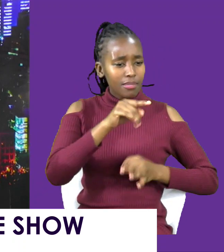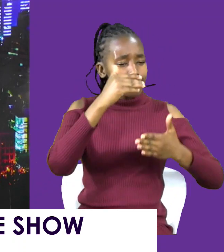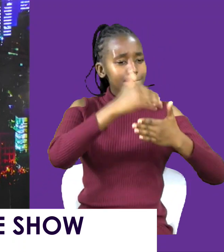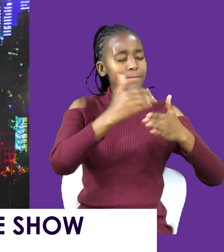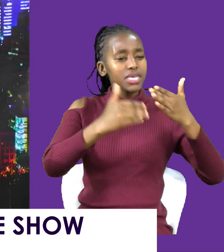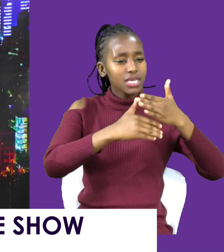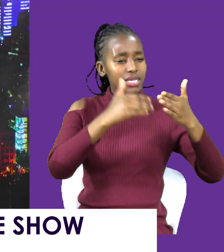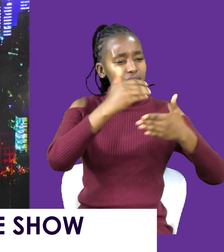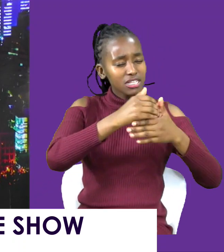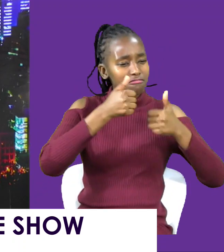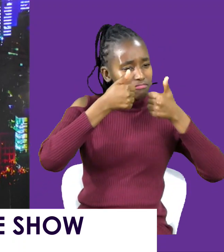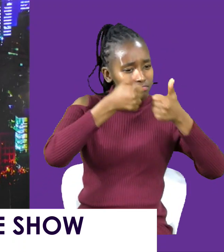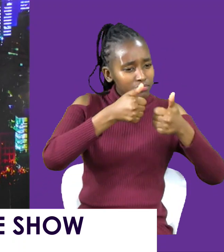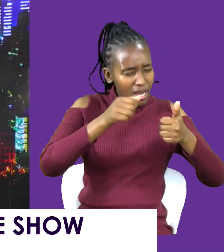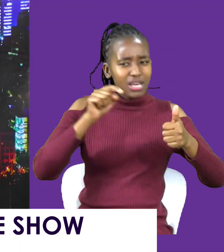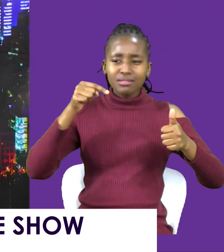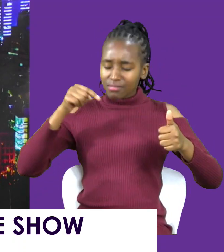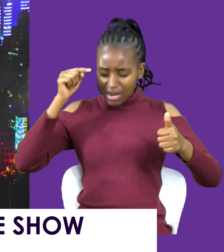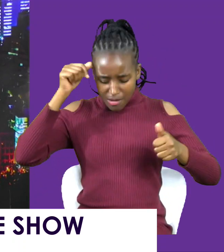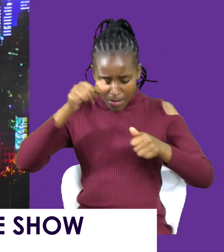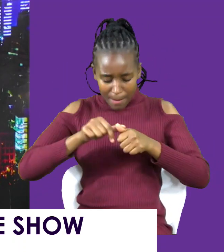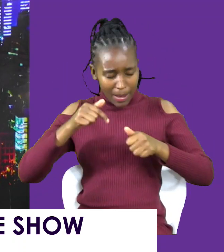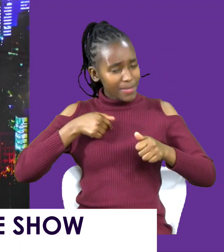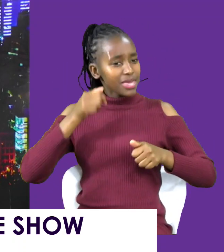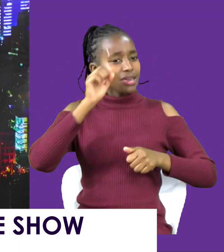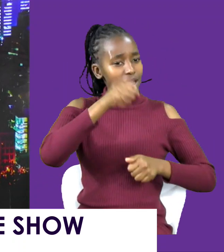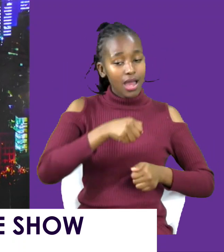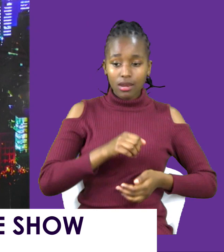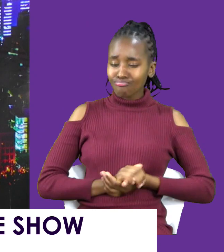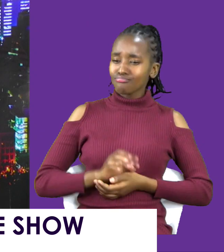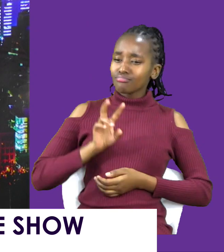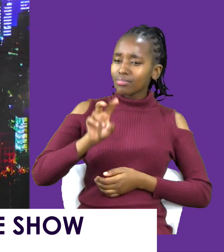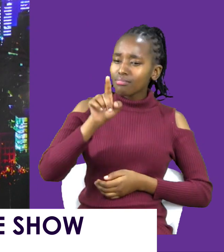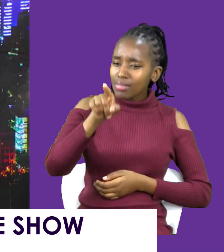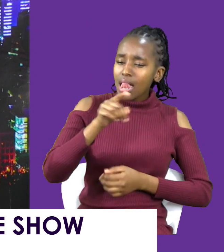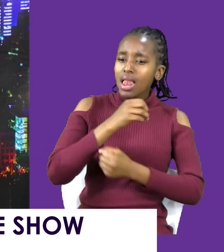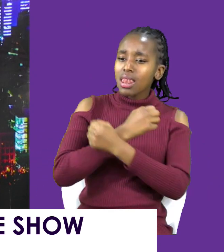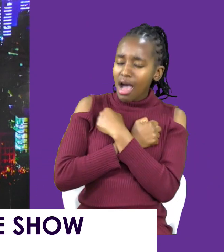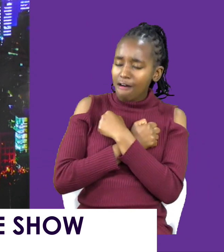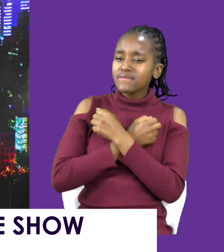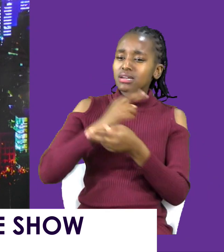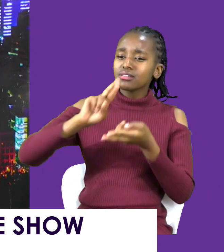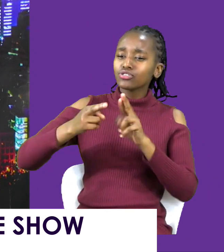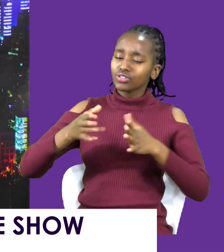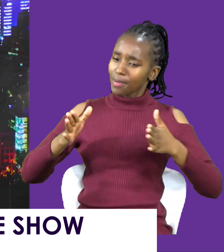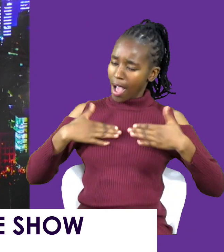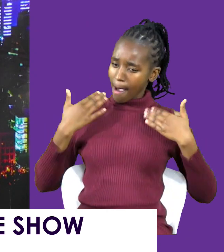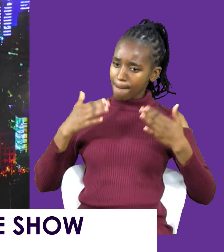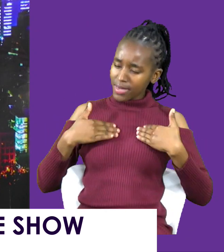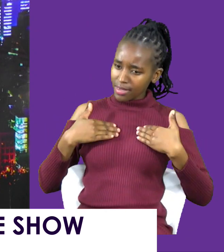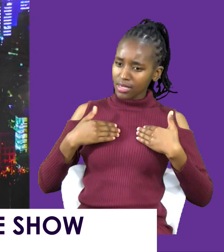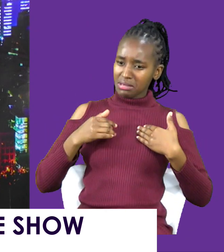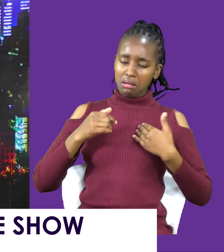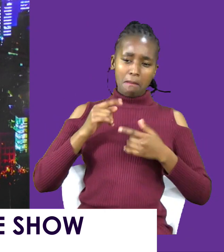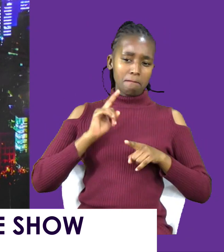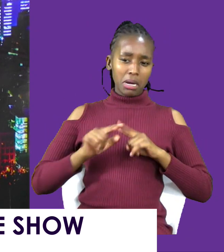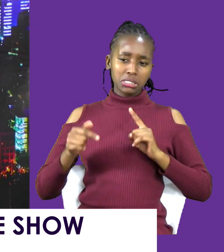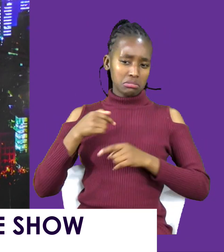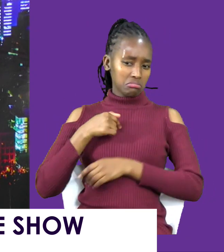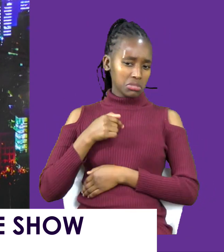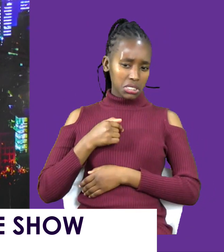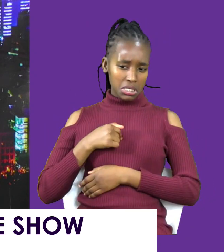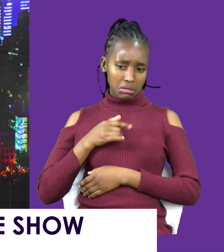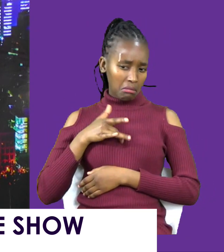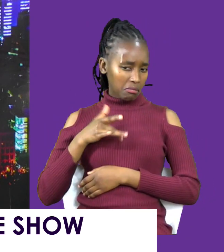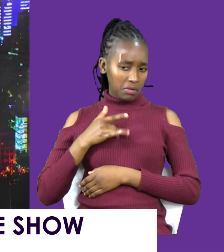also. When you see somebody being loved and living a happy relationship, probably your problem is that you've not